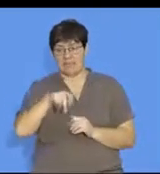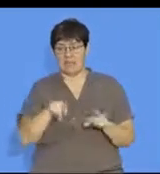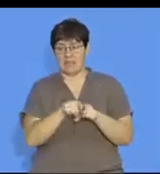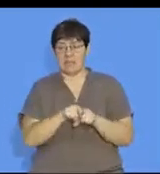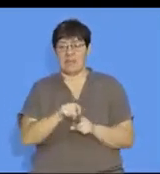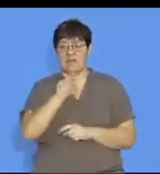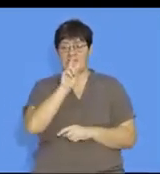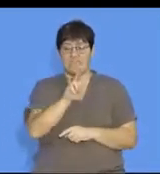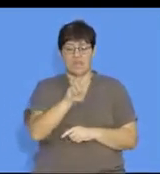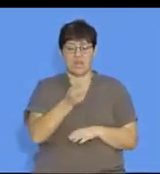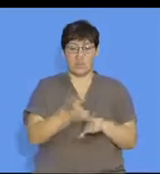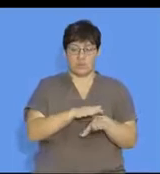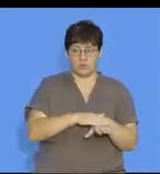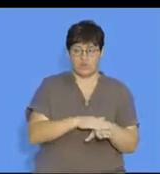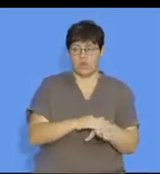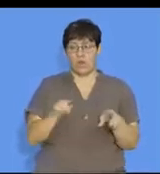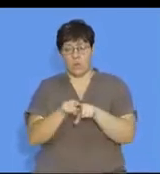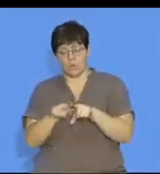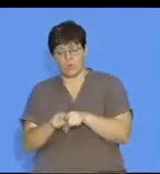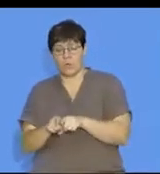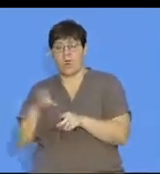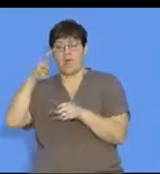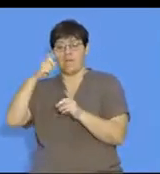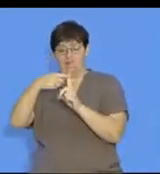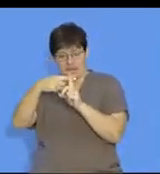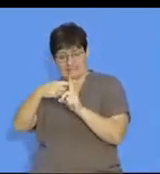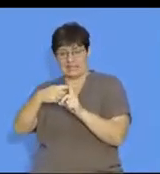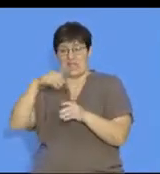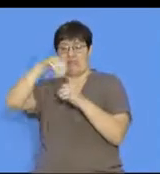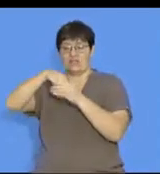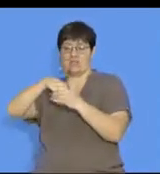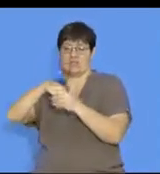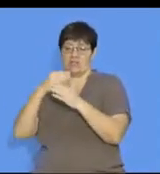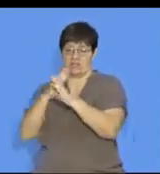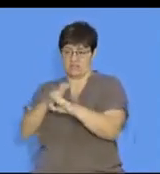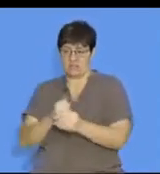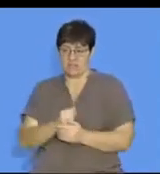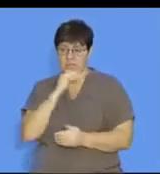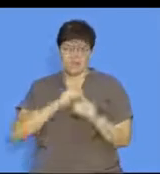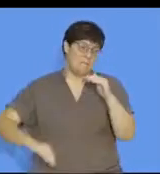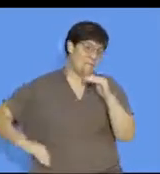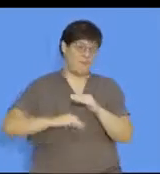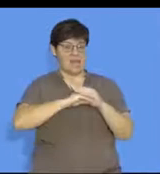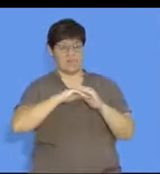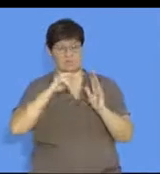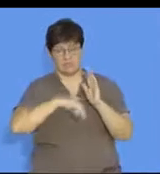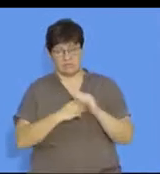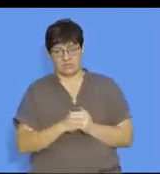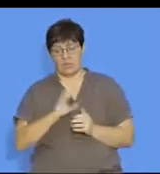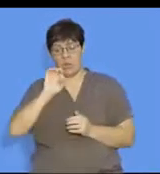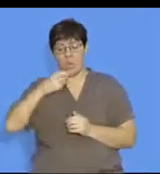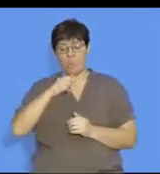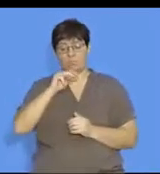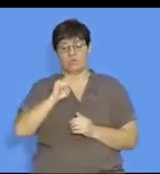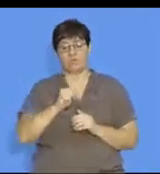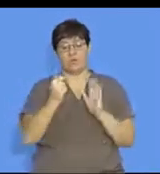is the EMF, is equals to V load plus the internal resistance. So this becomes the maximum reading. Okay,